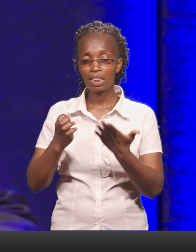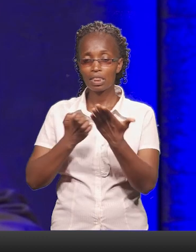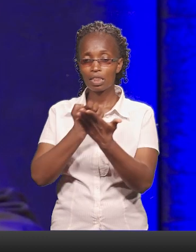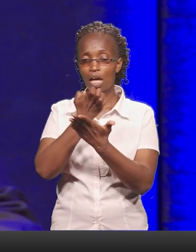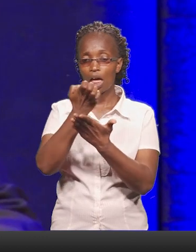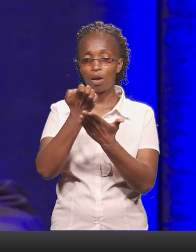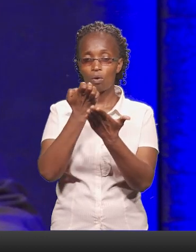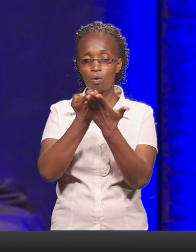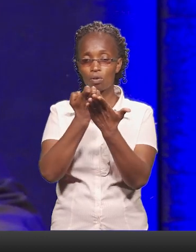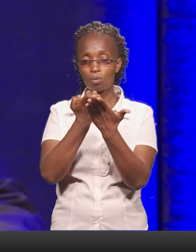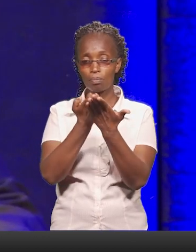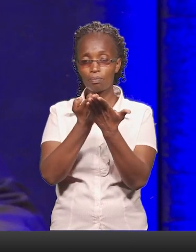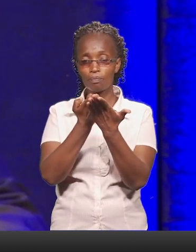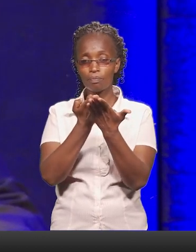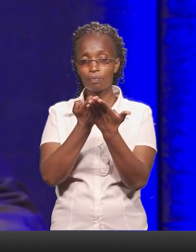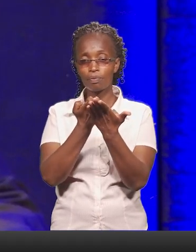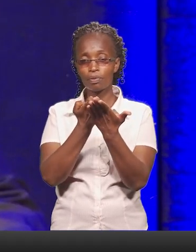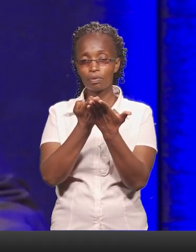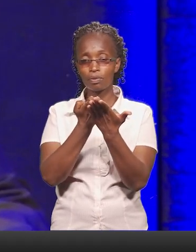our economy